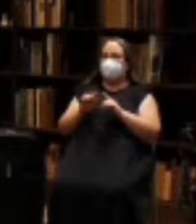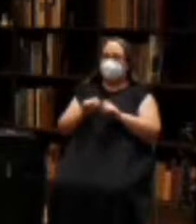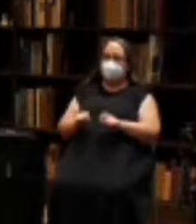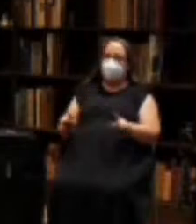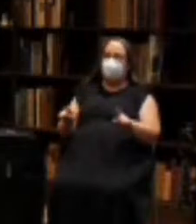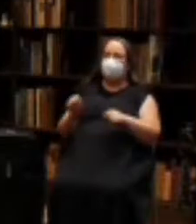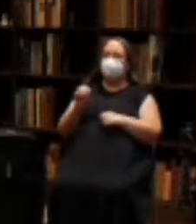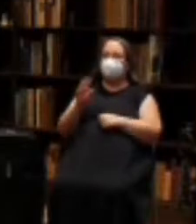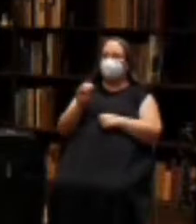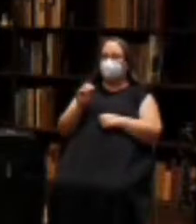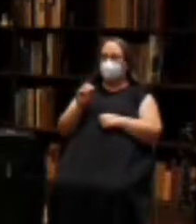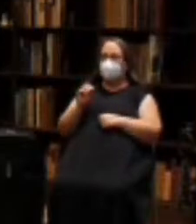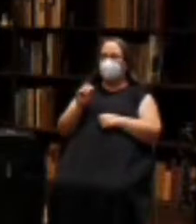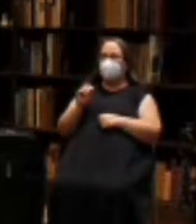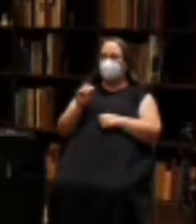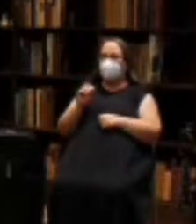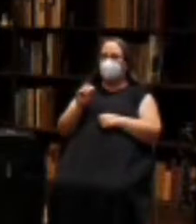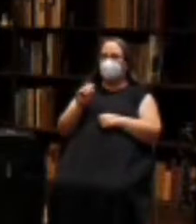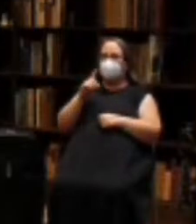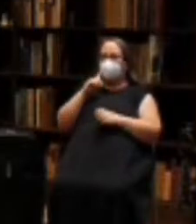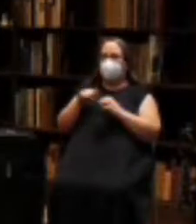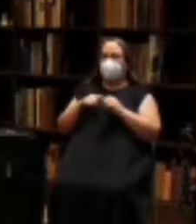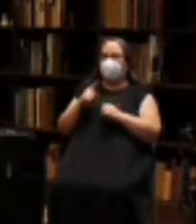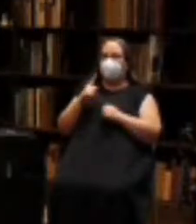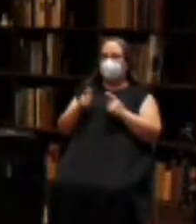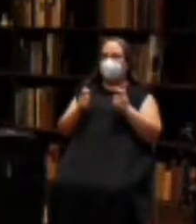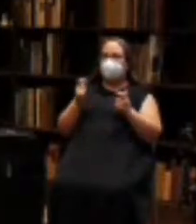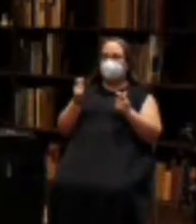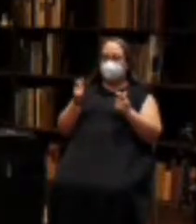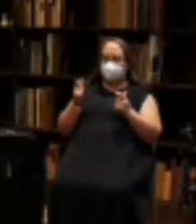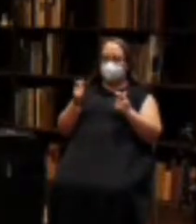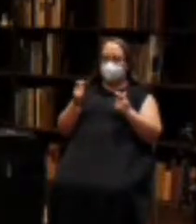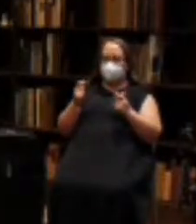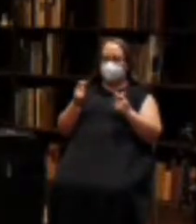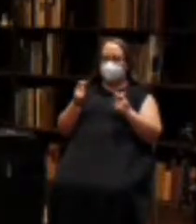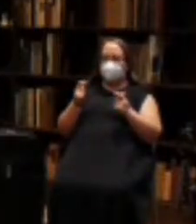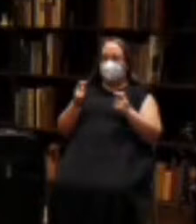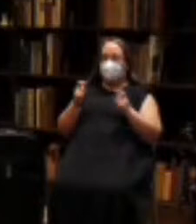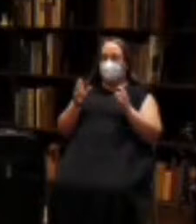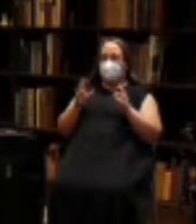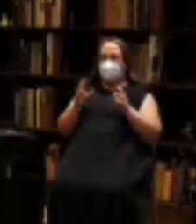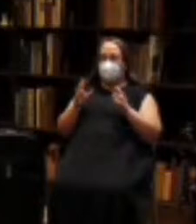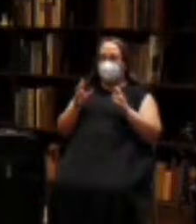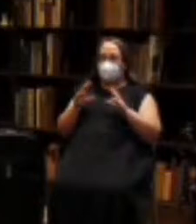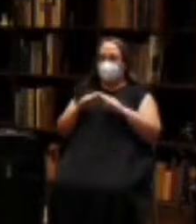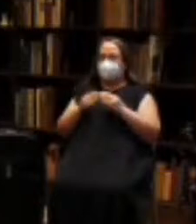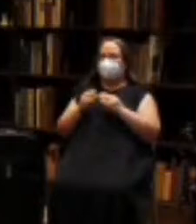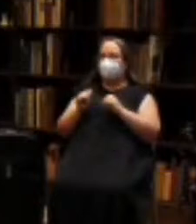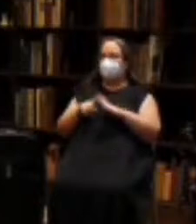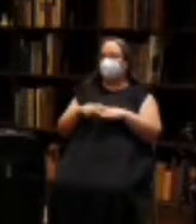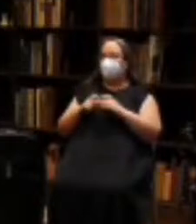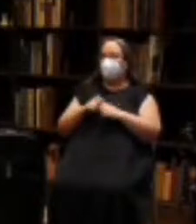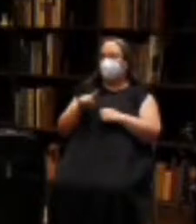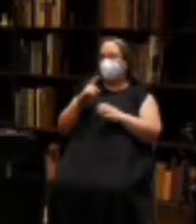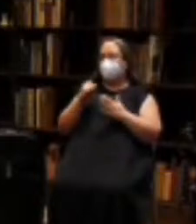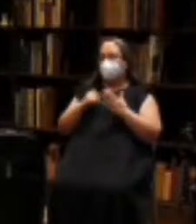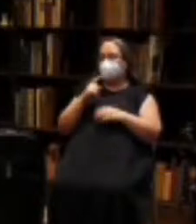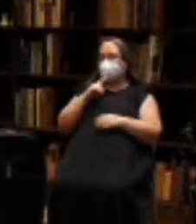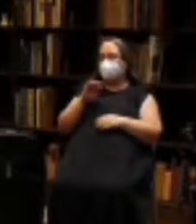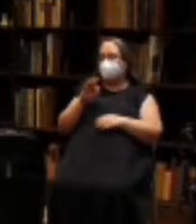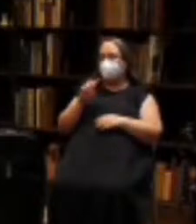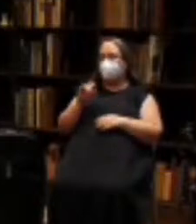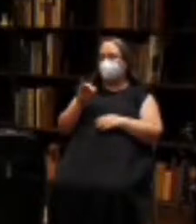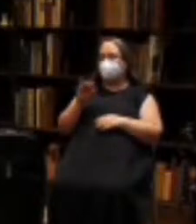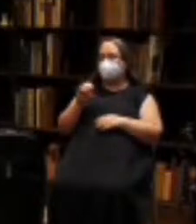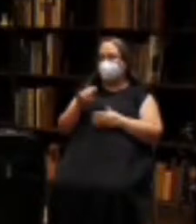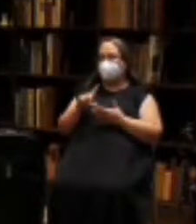right? So, you think about one of the major organizations that is started in the Black Arts movement is Broadside